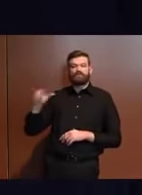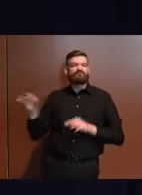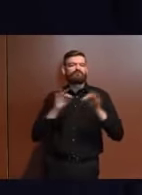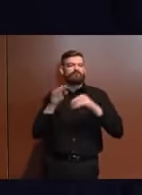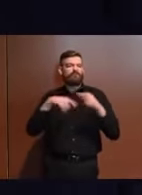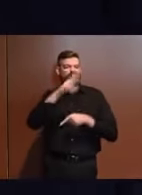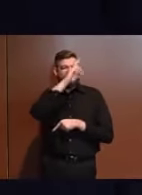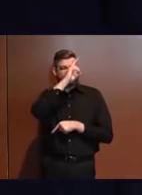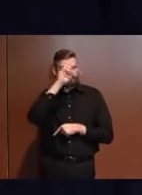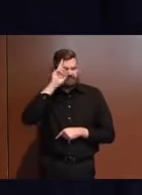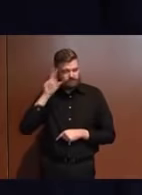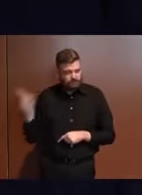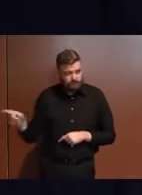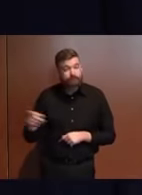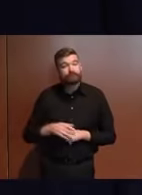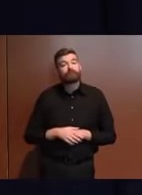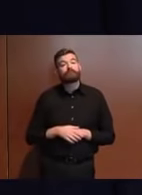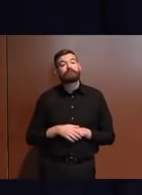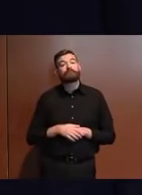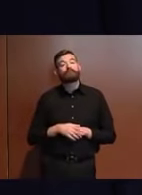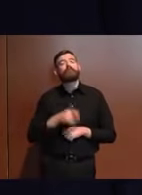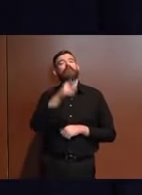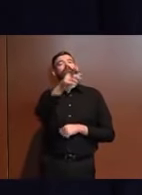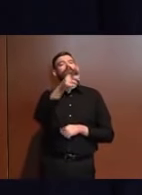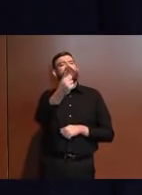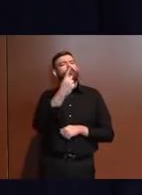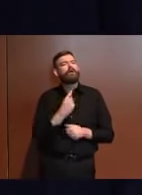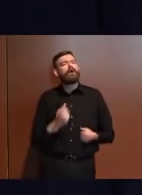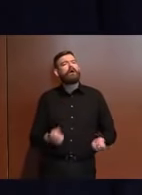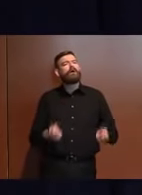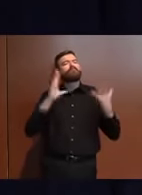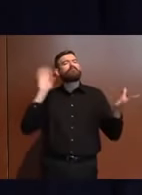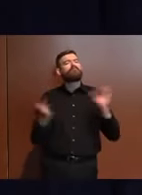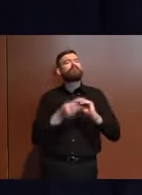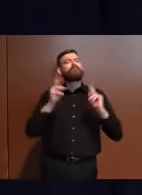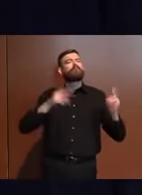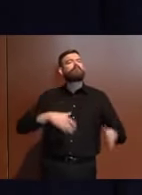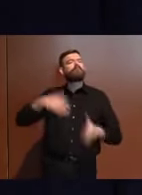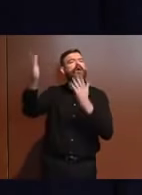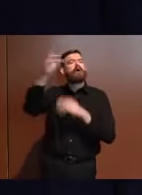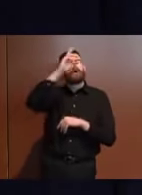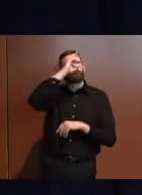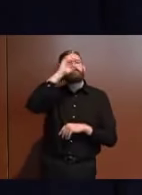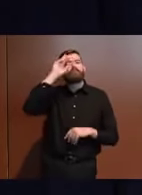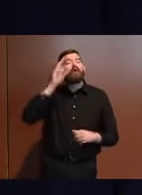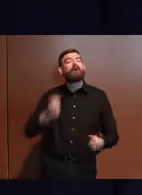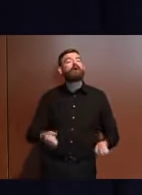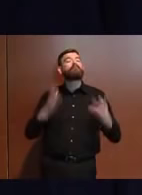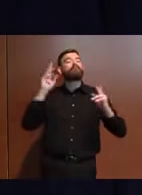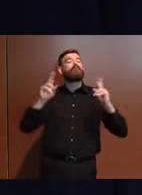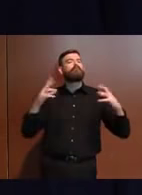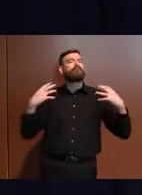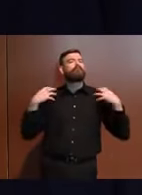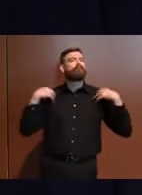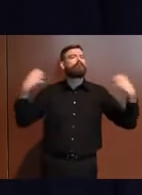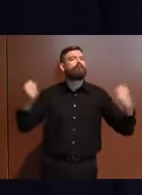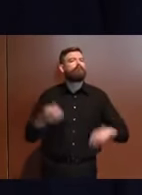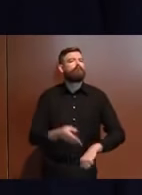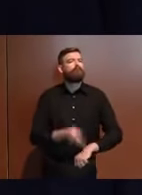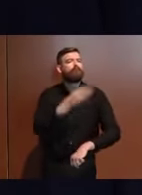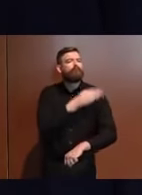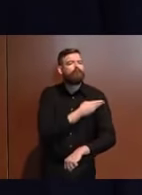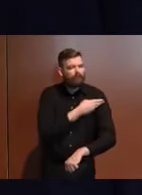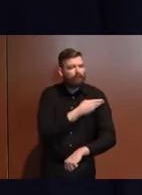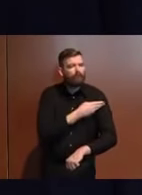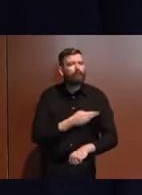how many people over time have been hospitalized Sorry. and then recovered? Can you stay close just a second? Thank you. So how many people have been